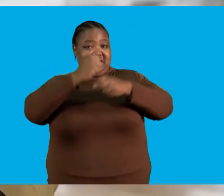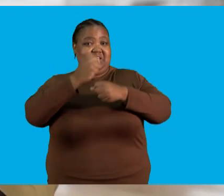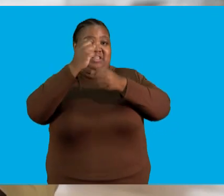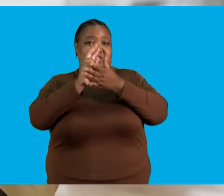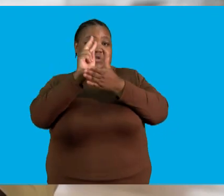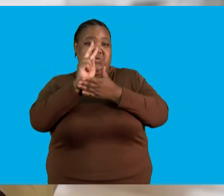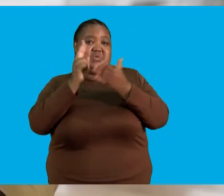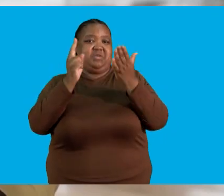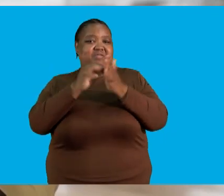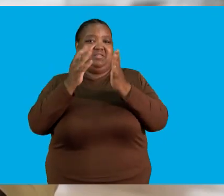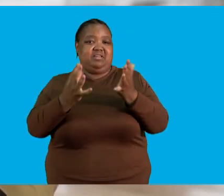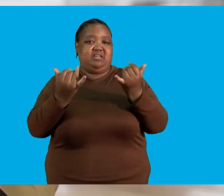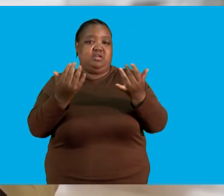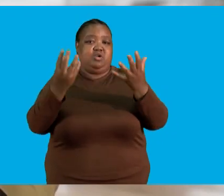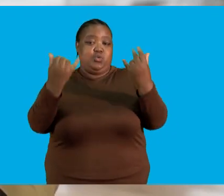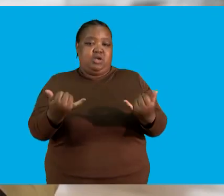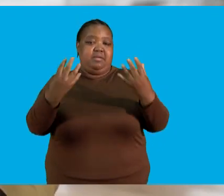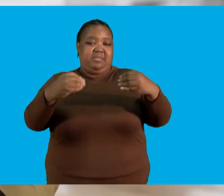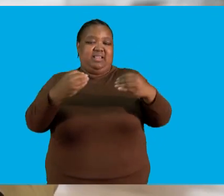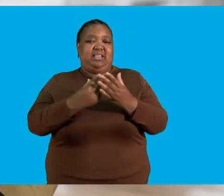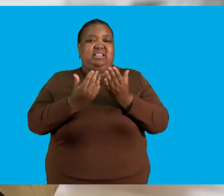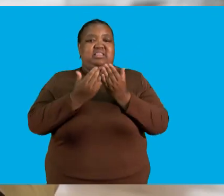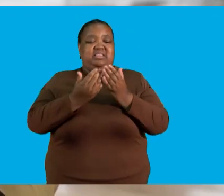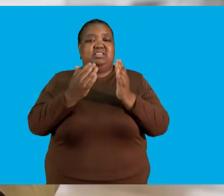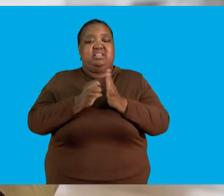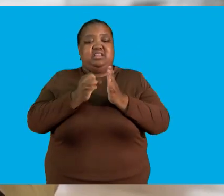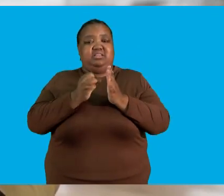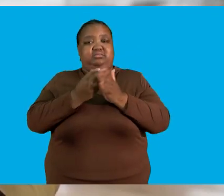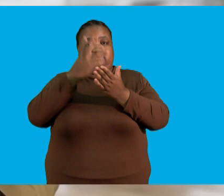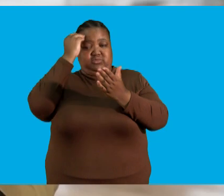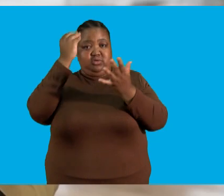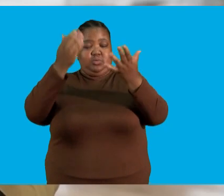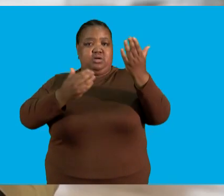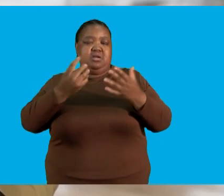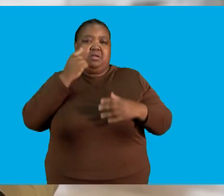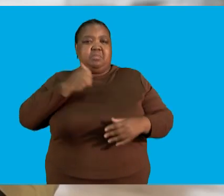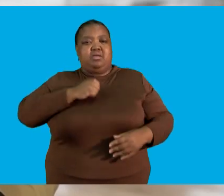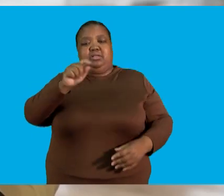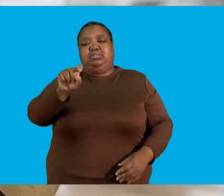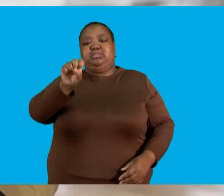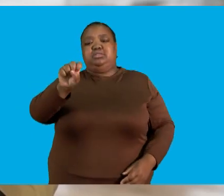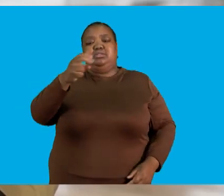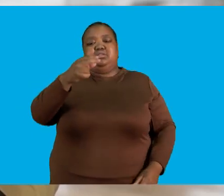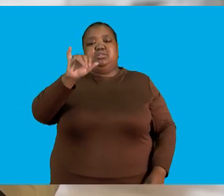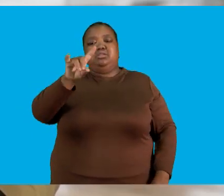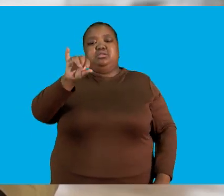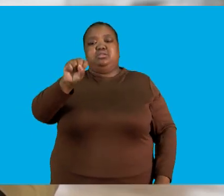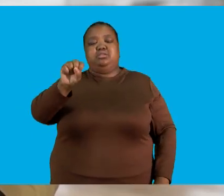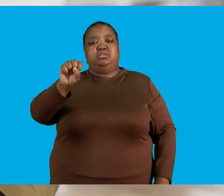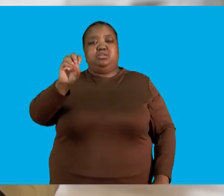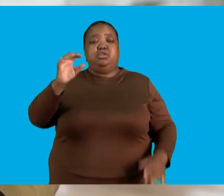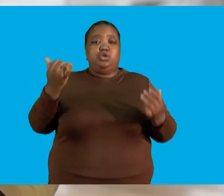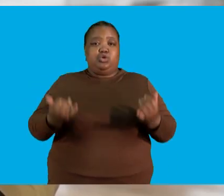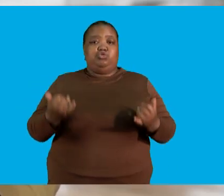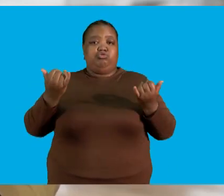Good day, grade 12 learners. Welcome to today's business studies lesson. My name is Tsidiso Tlhaga, and today we'll look into presentation and